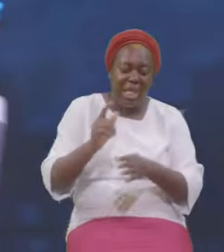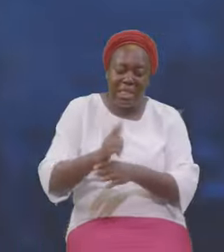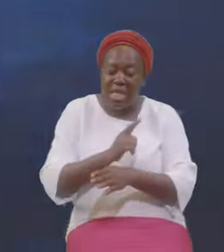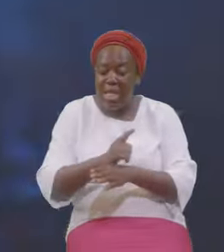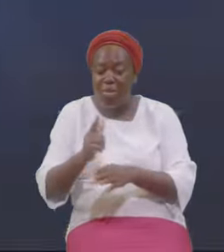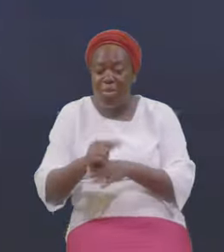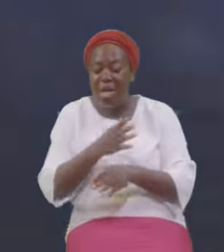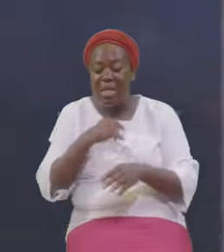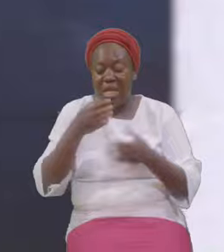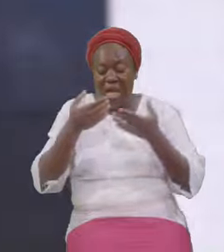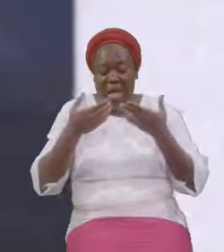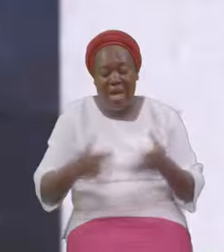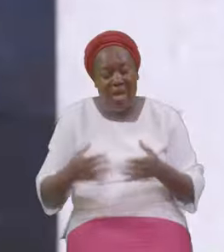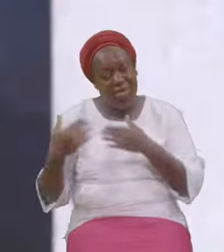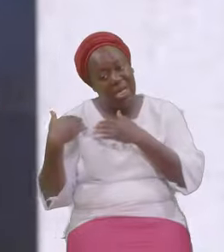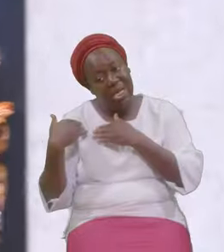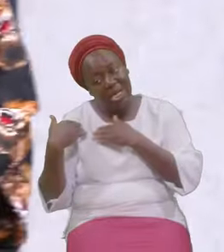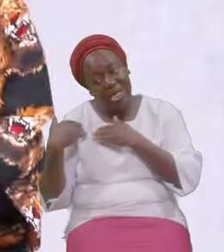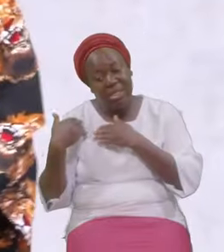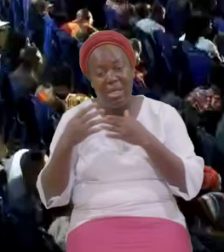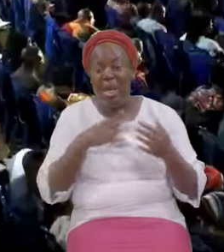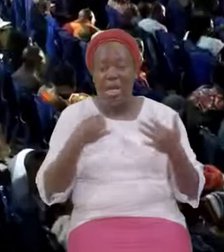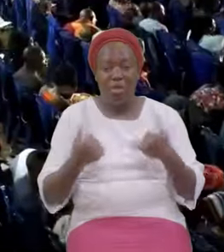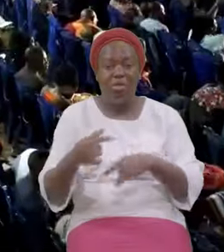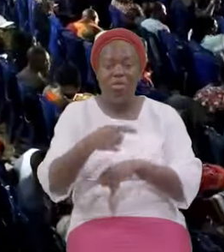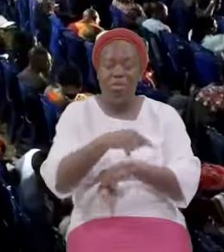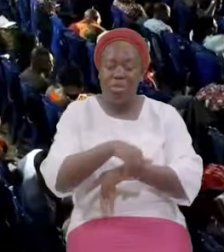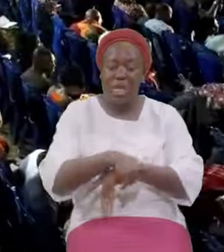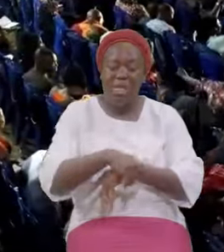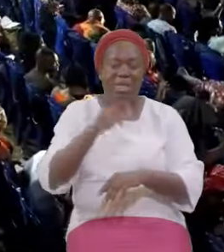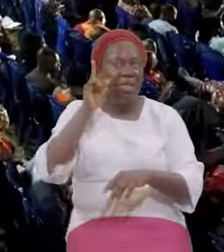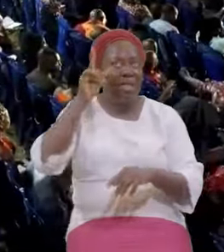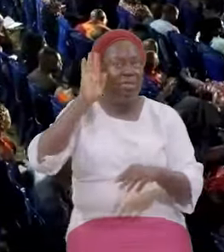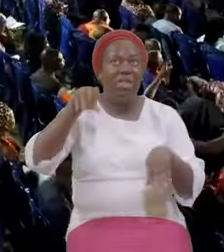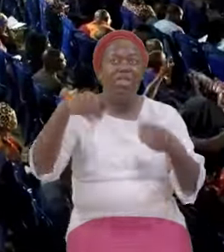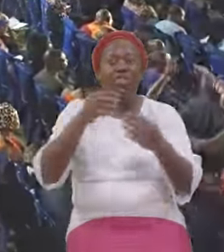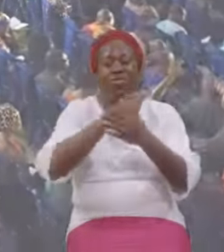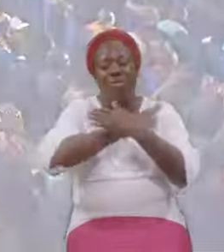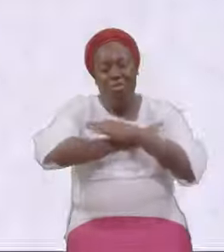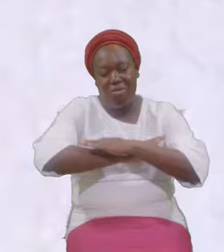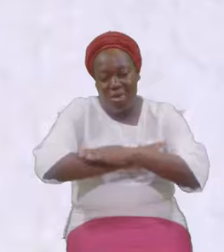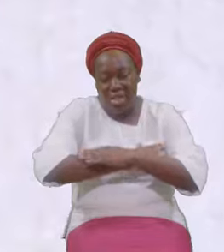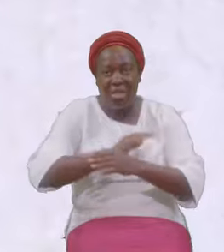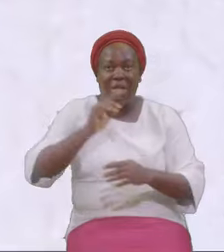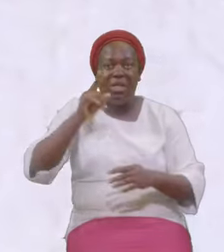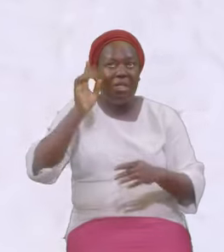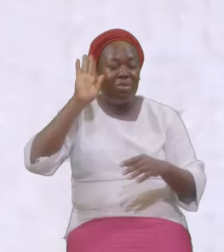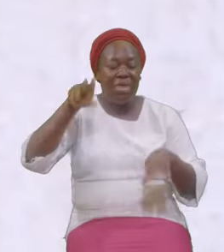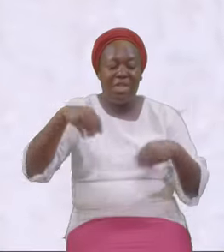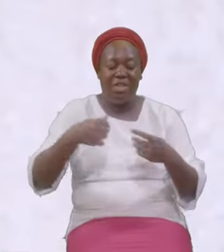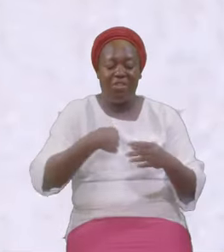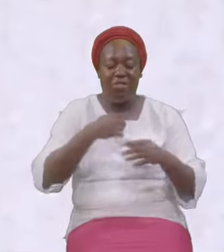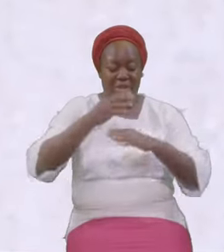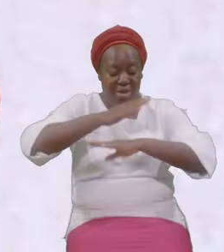laden, and tonight he will give you rest. He will give me rest.